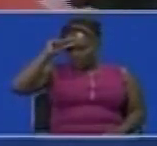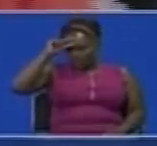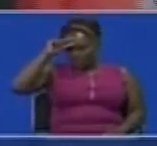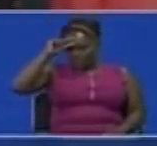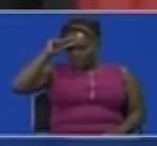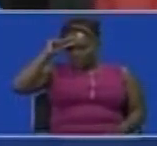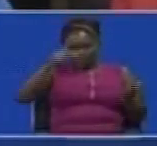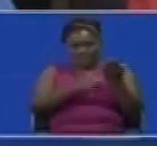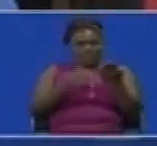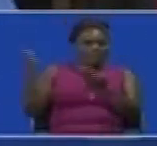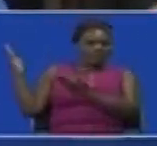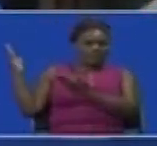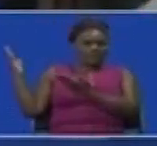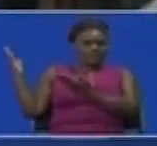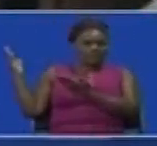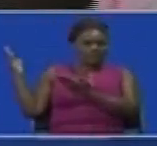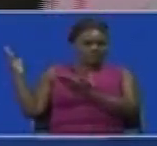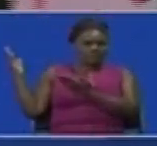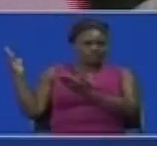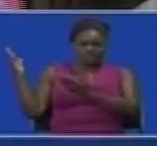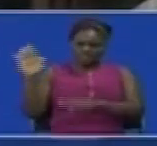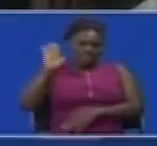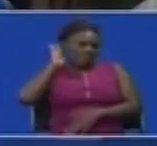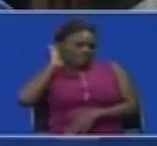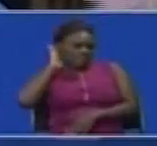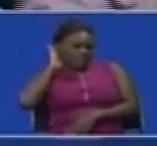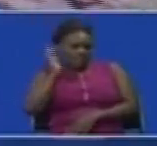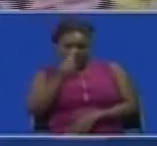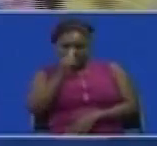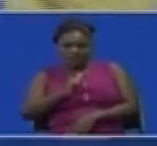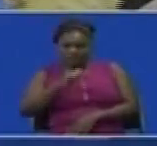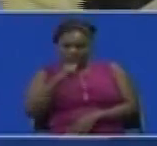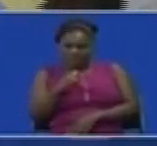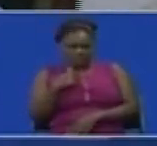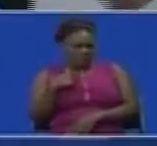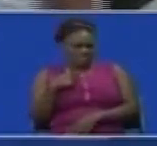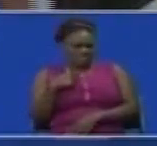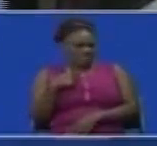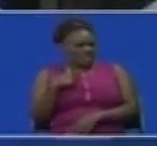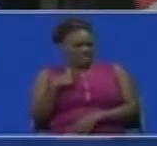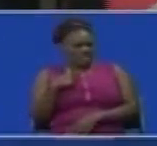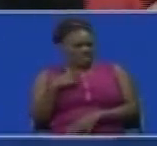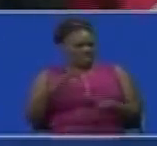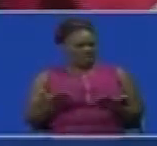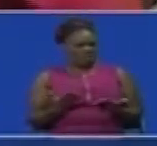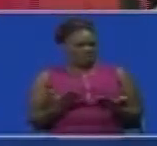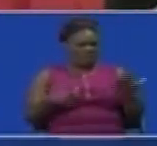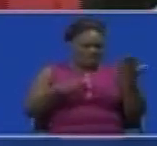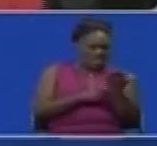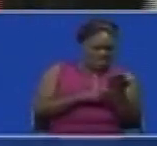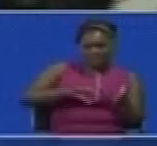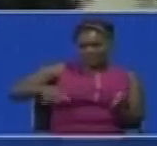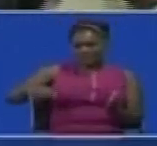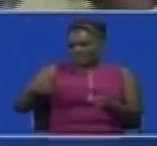like this one over here, and we're being told that it's a private supplier. So I wonder how this works. Yeah. All right.